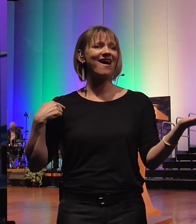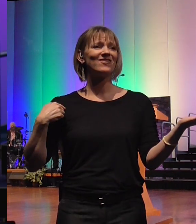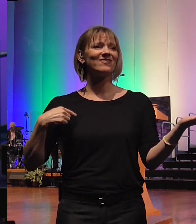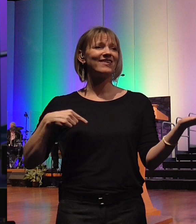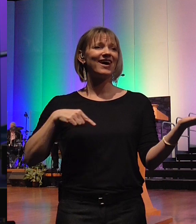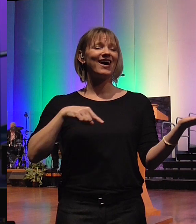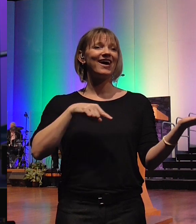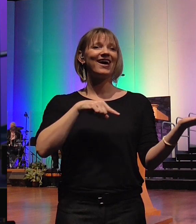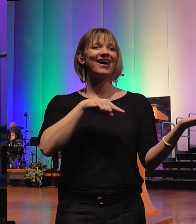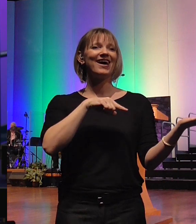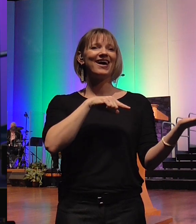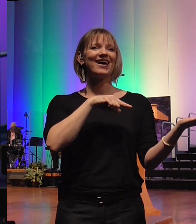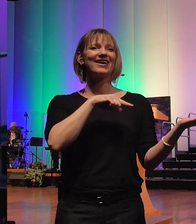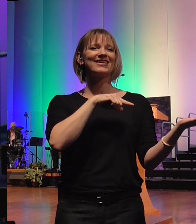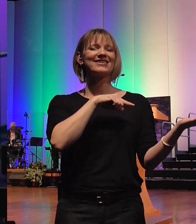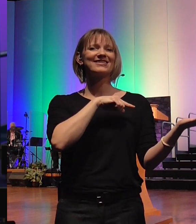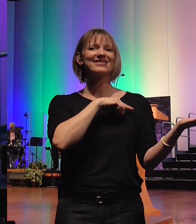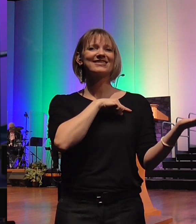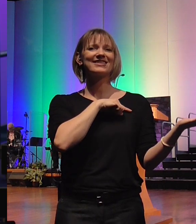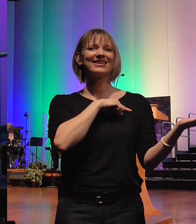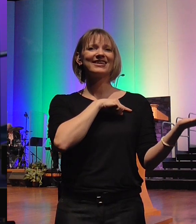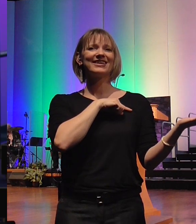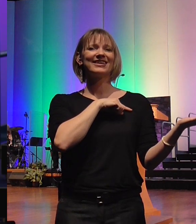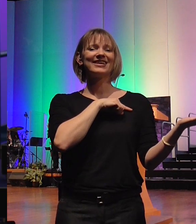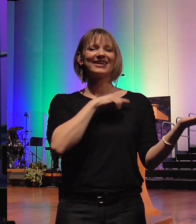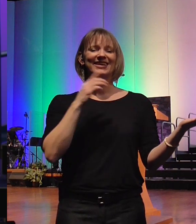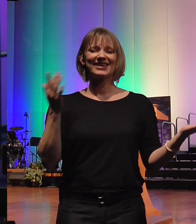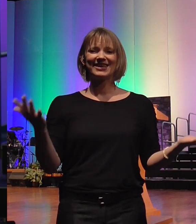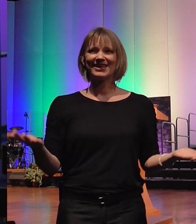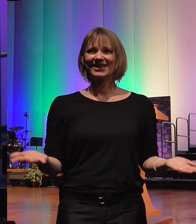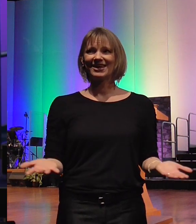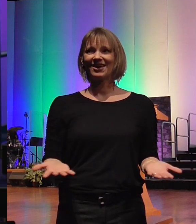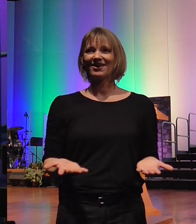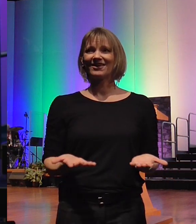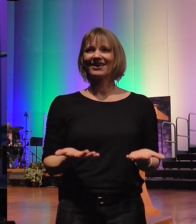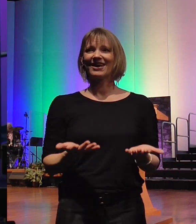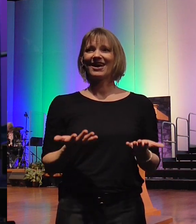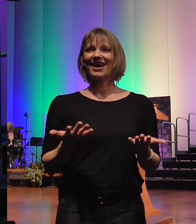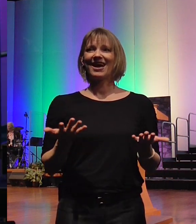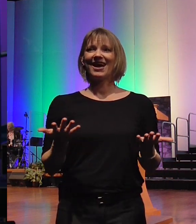one of us here